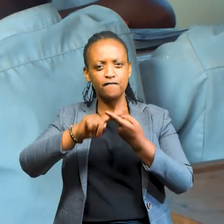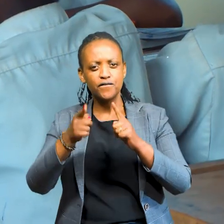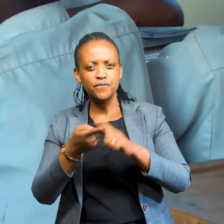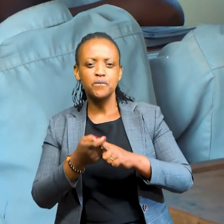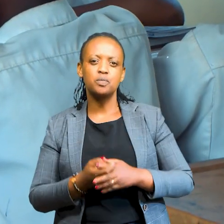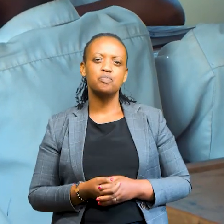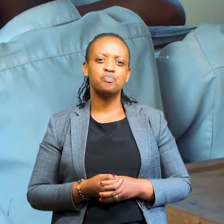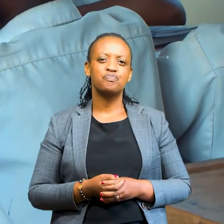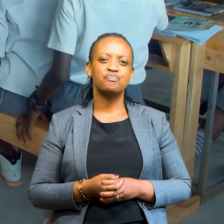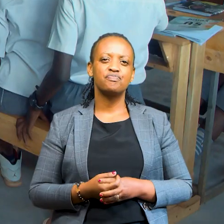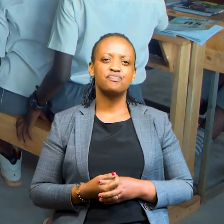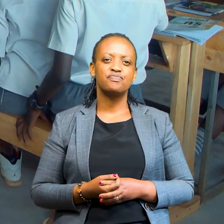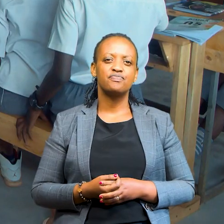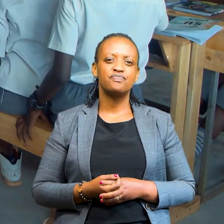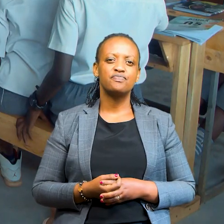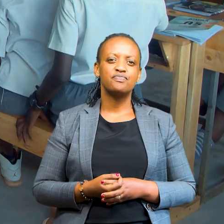Yes, my friend.